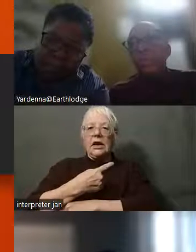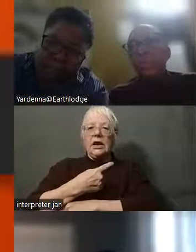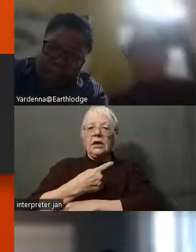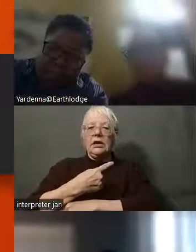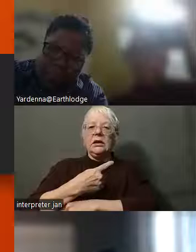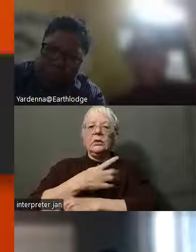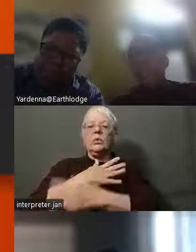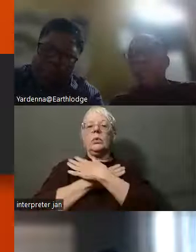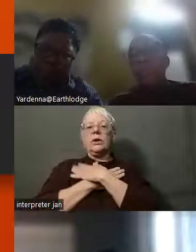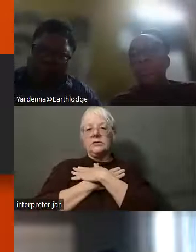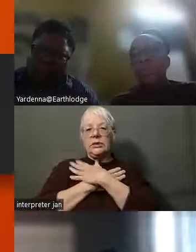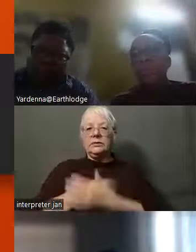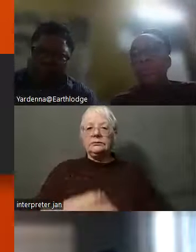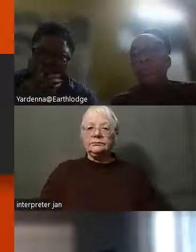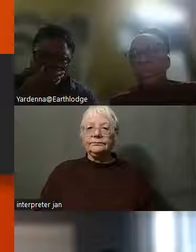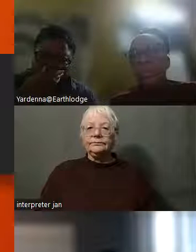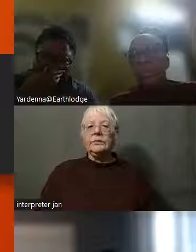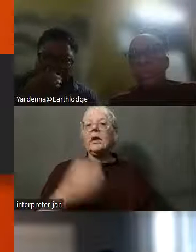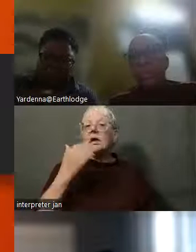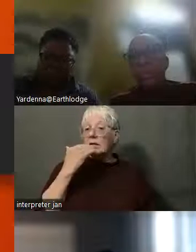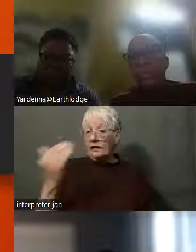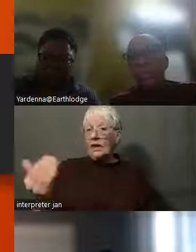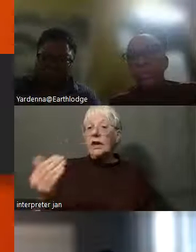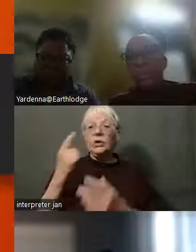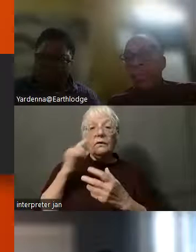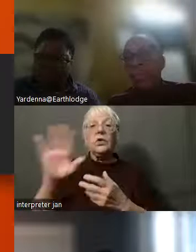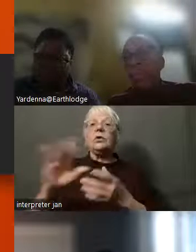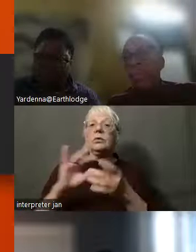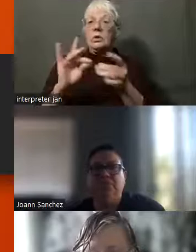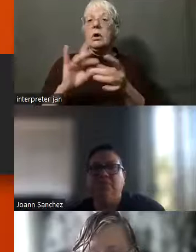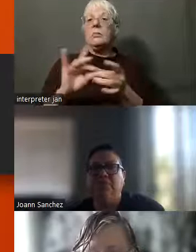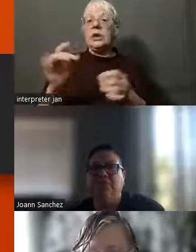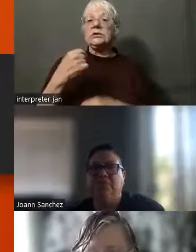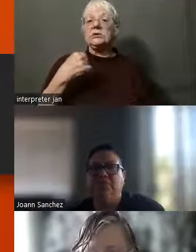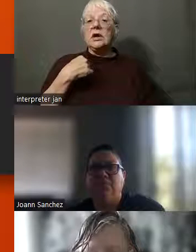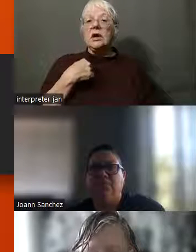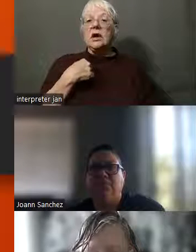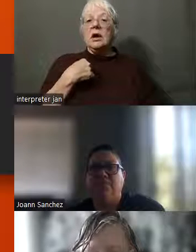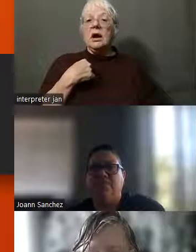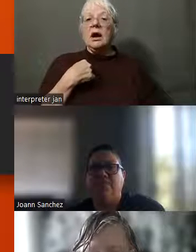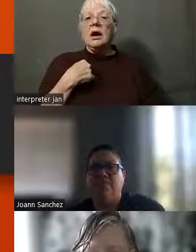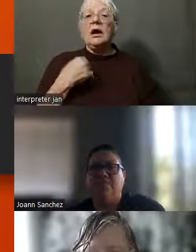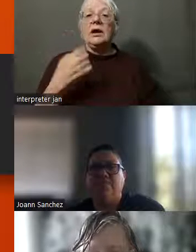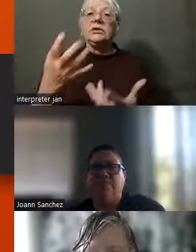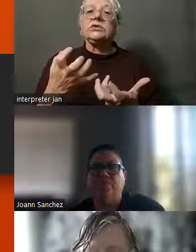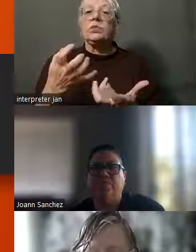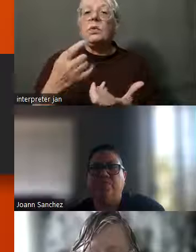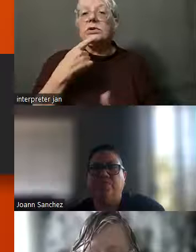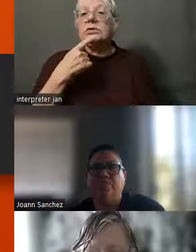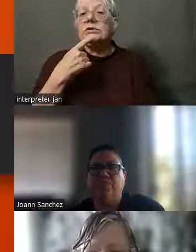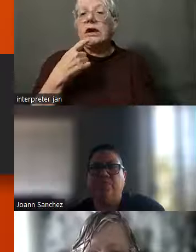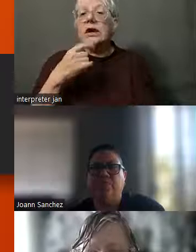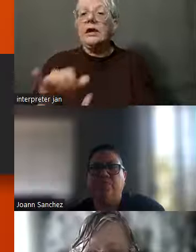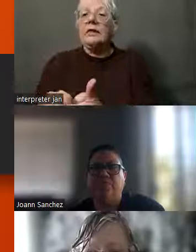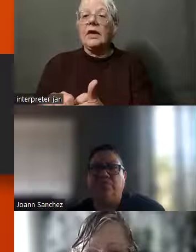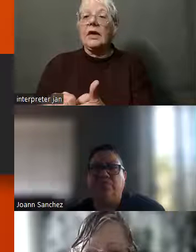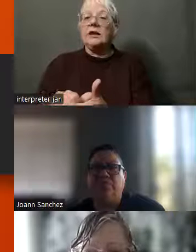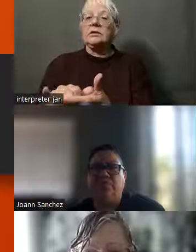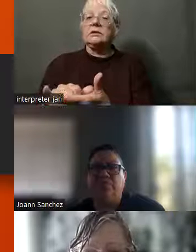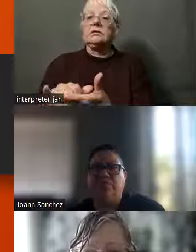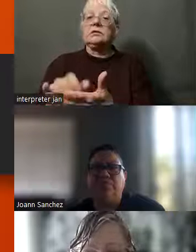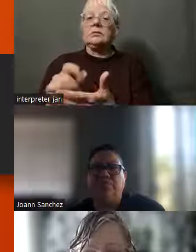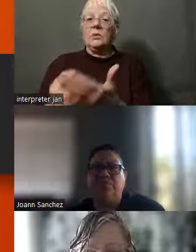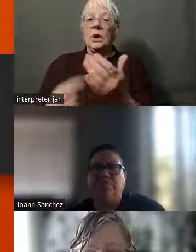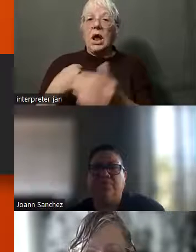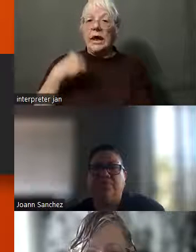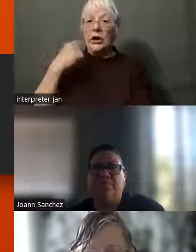you. Thank you so much for your comments. I just want to say that what I heard, so during